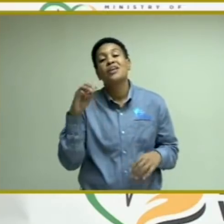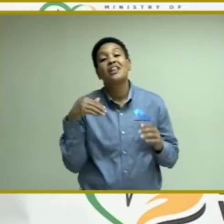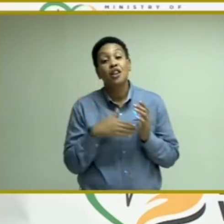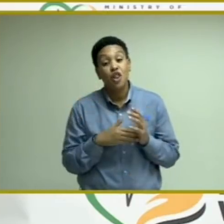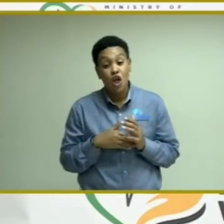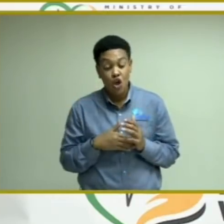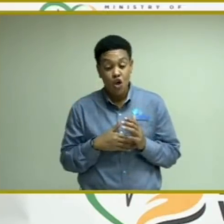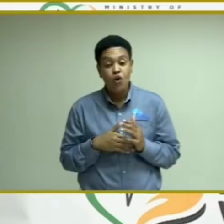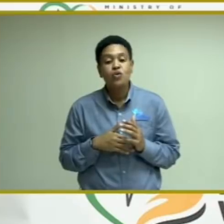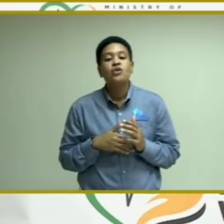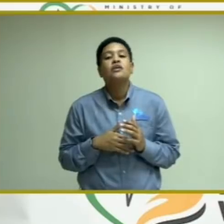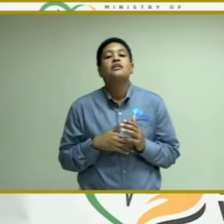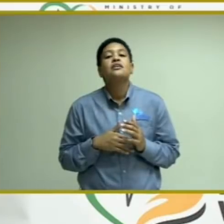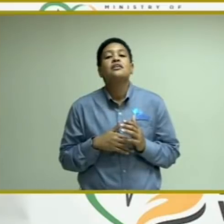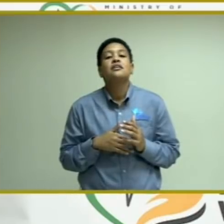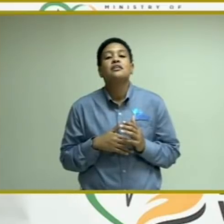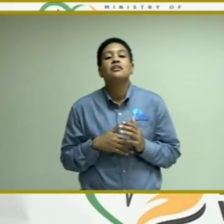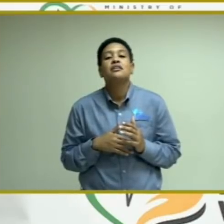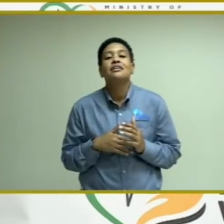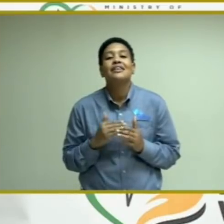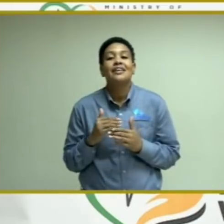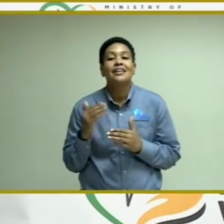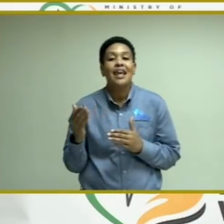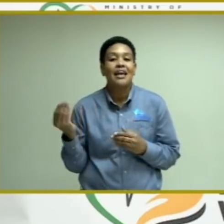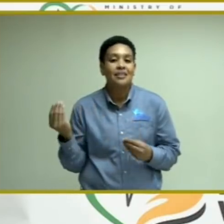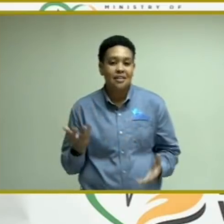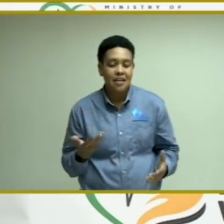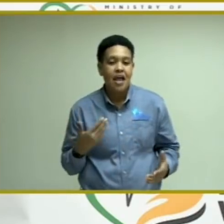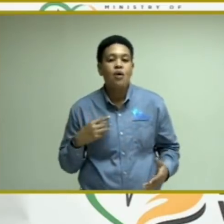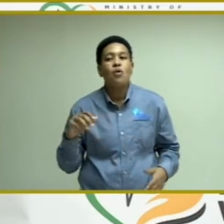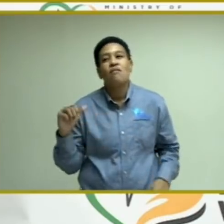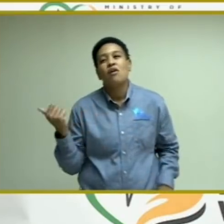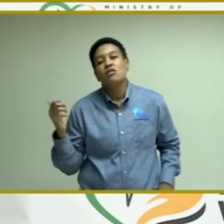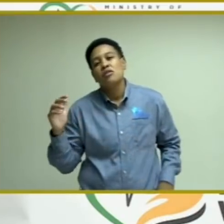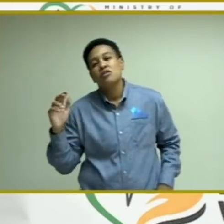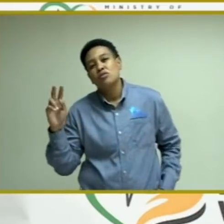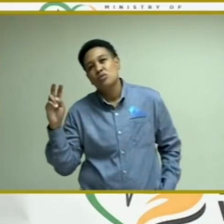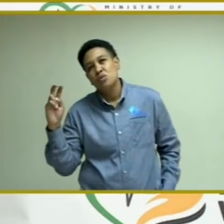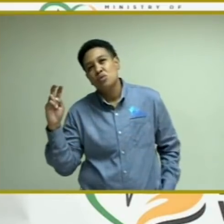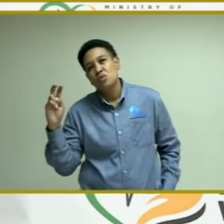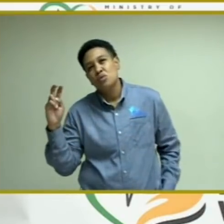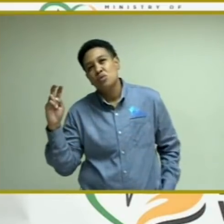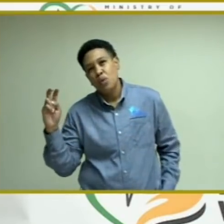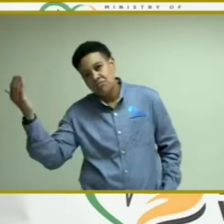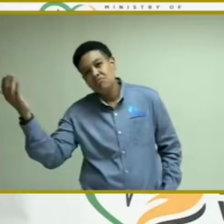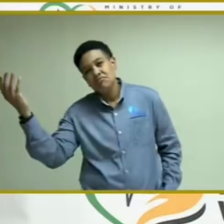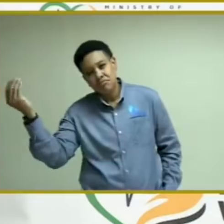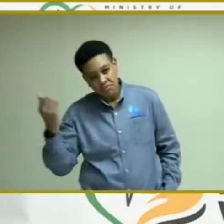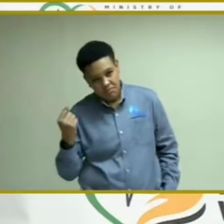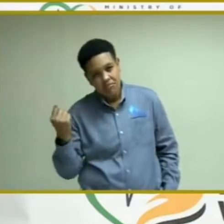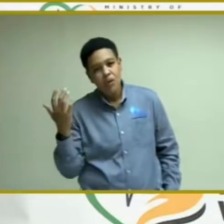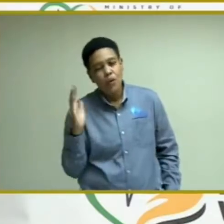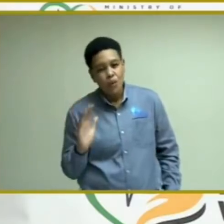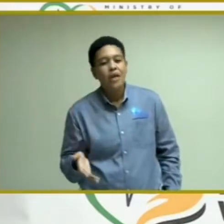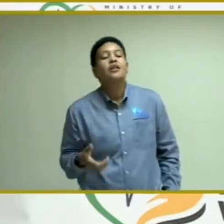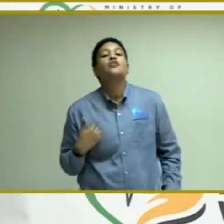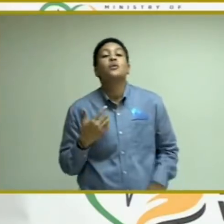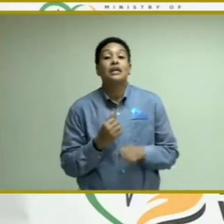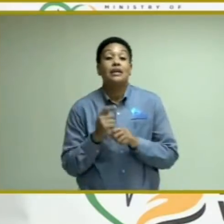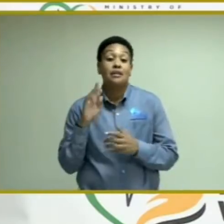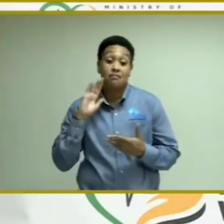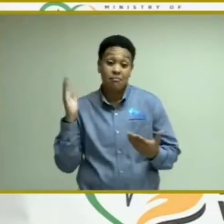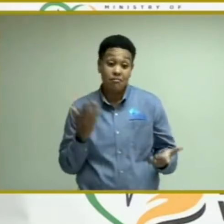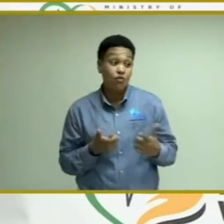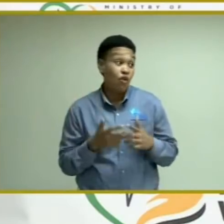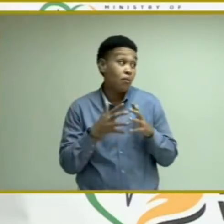206,000 the next tranche, and then we have another amount to get. So once we get that shipment from